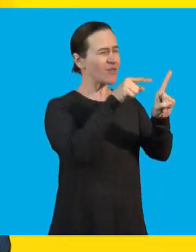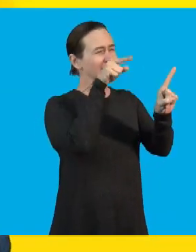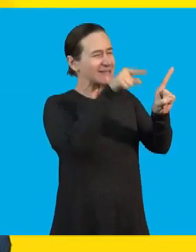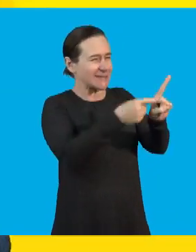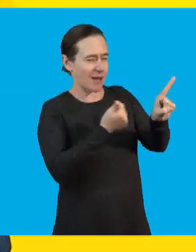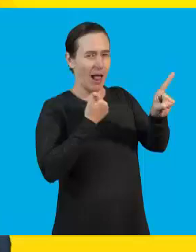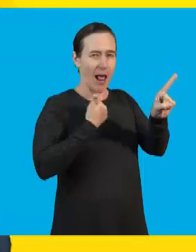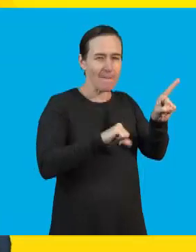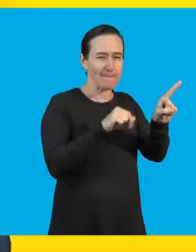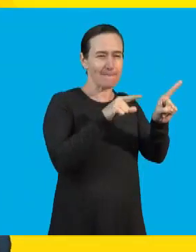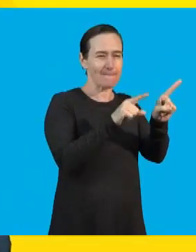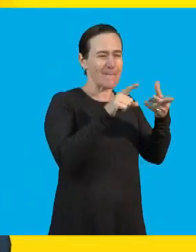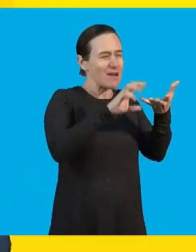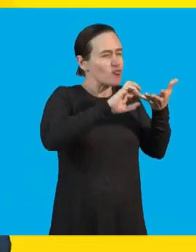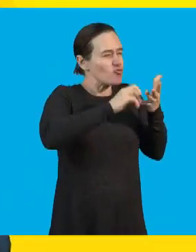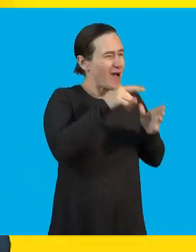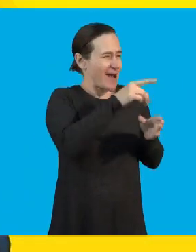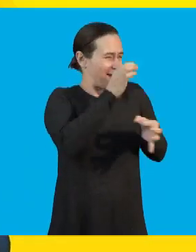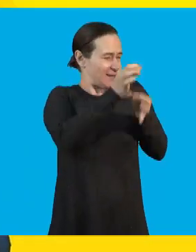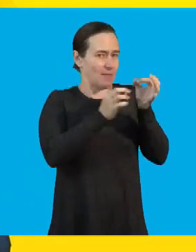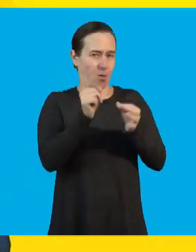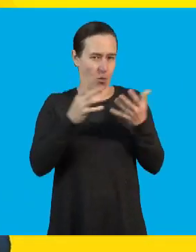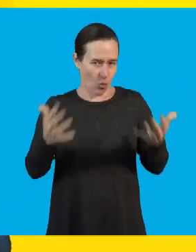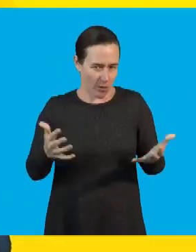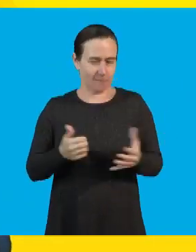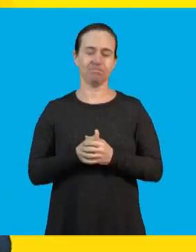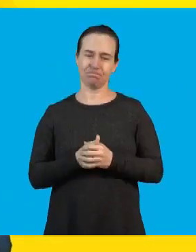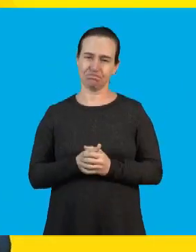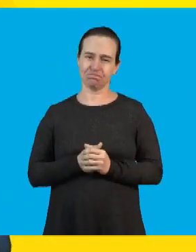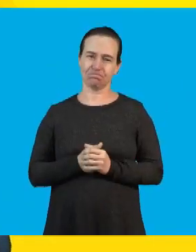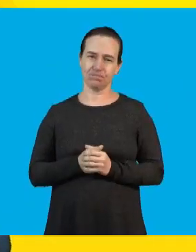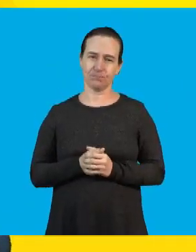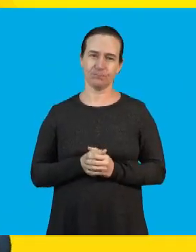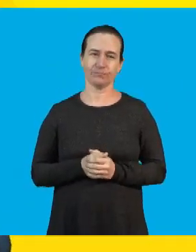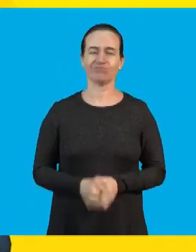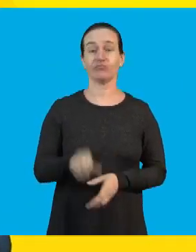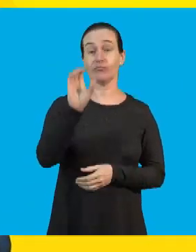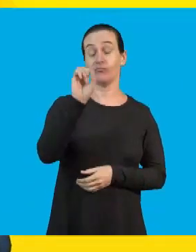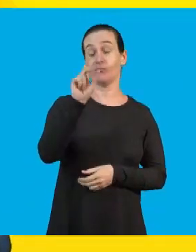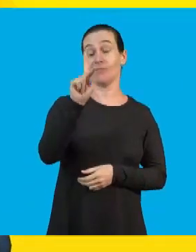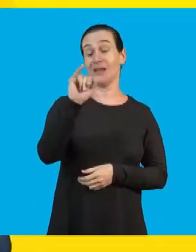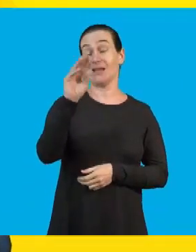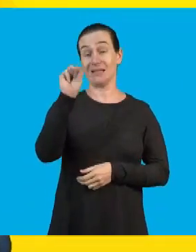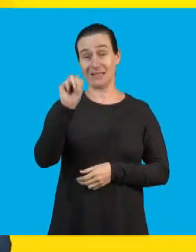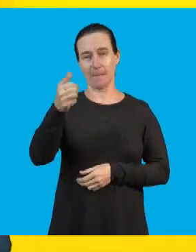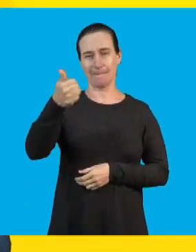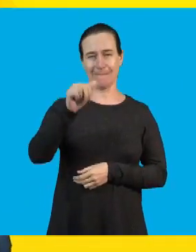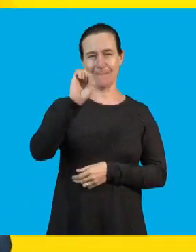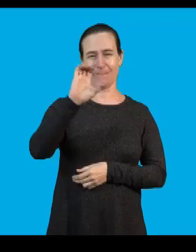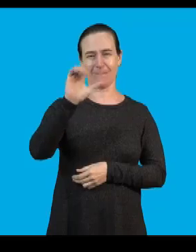very important in order for you to answer questions. Right, so let's particularly look at skimming and